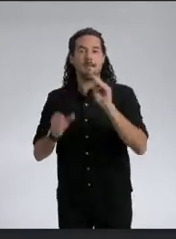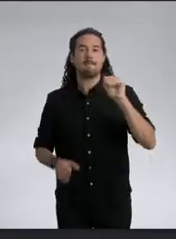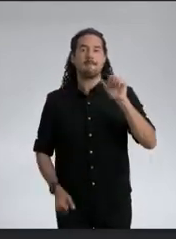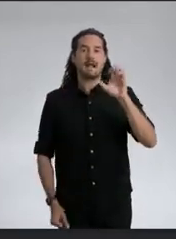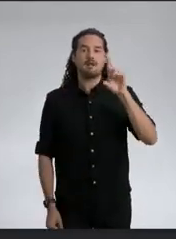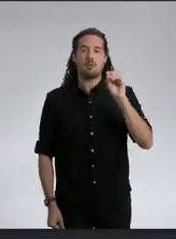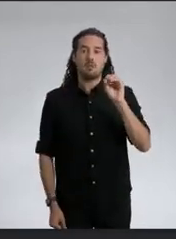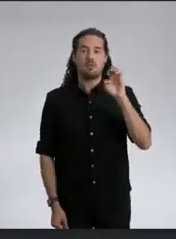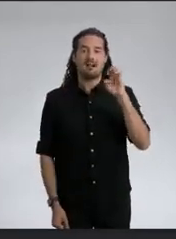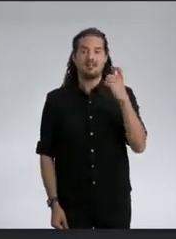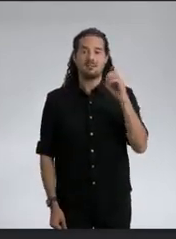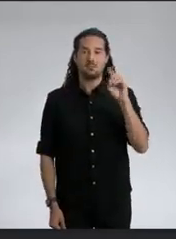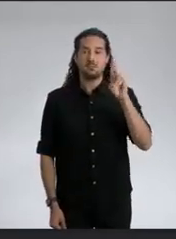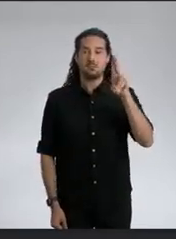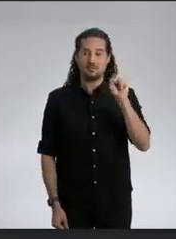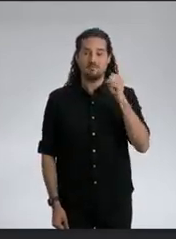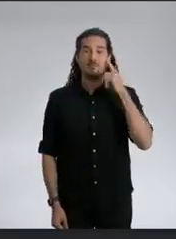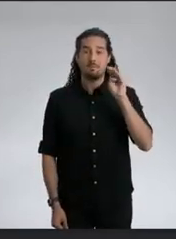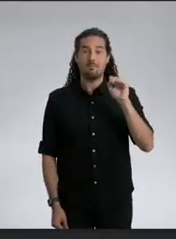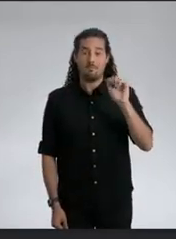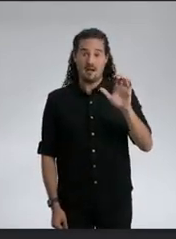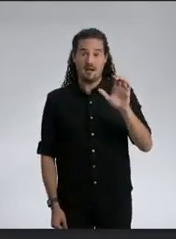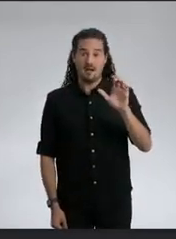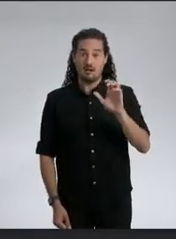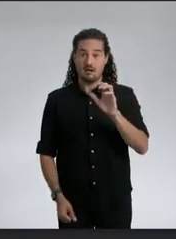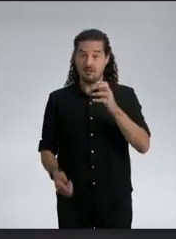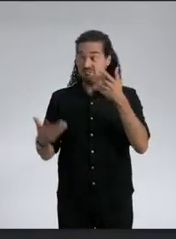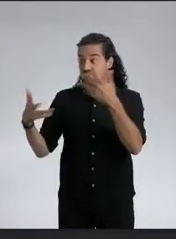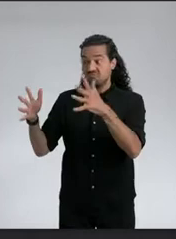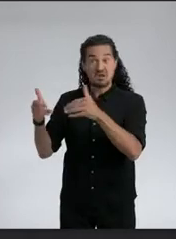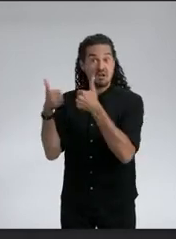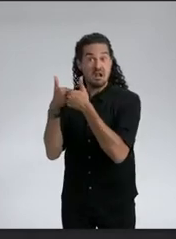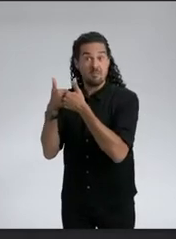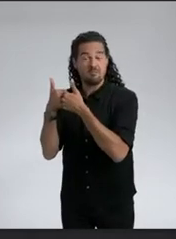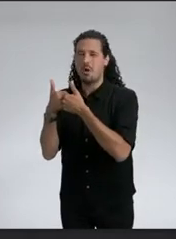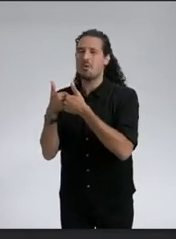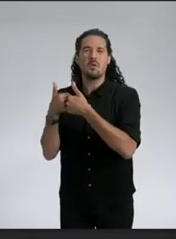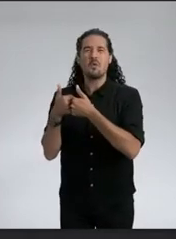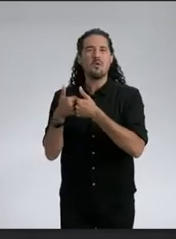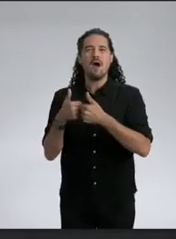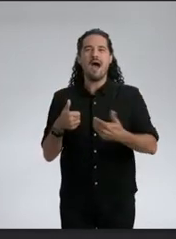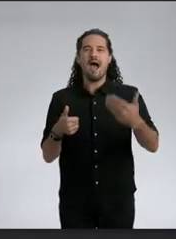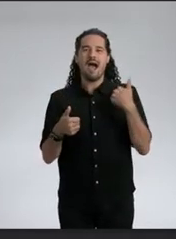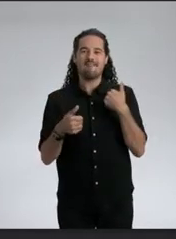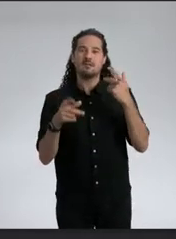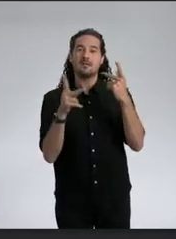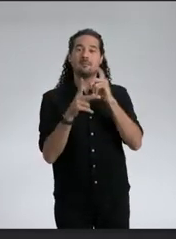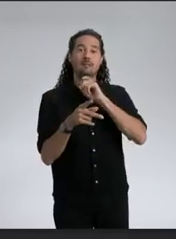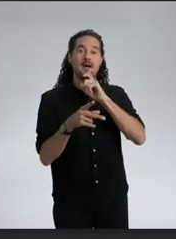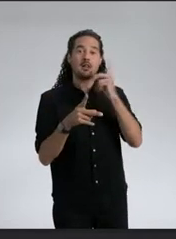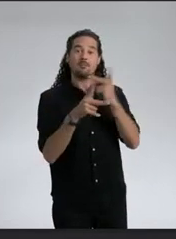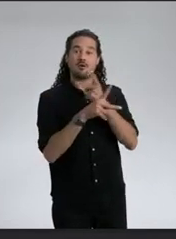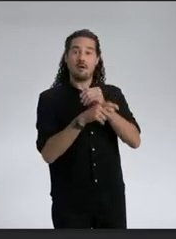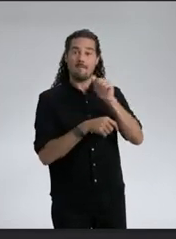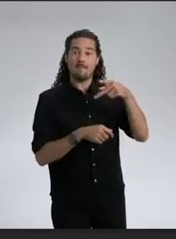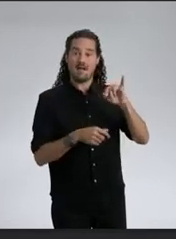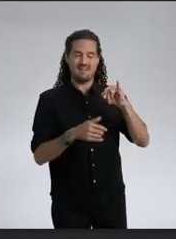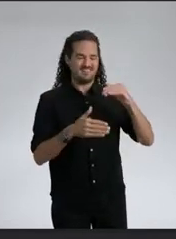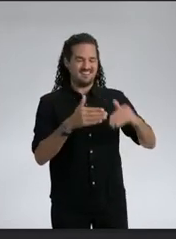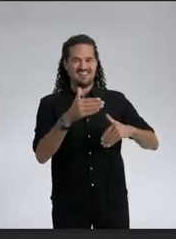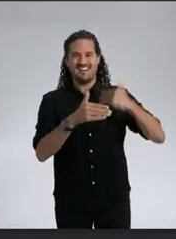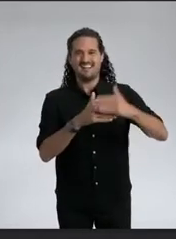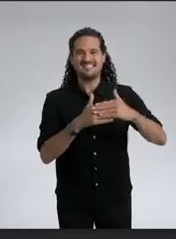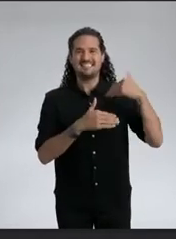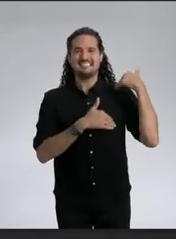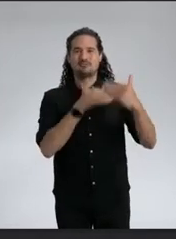graphics platform is not just for games. Metal compute APIs are now accelerating the next generation of professional GPU